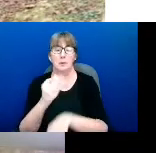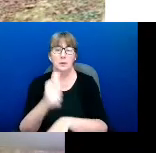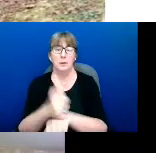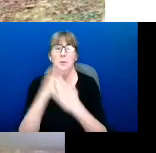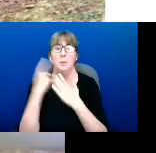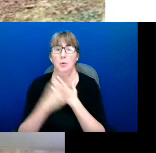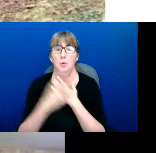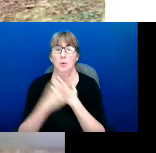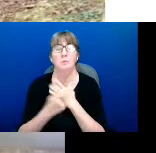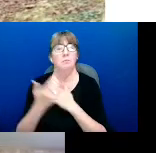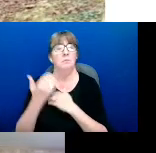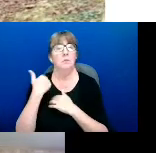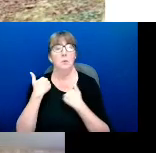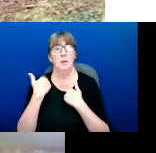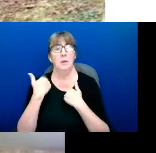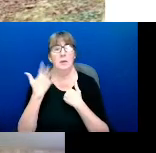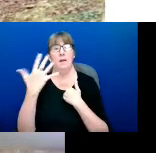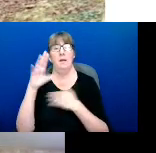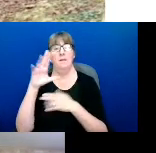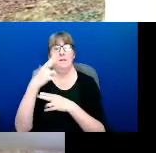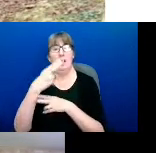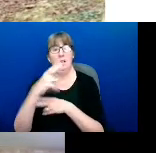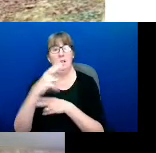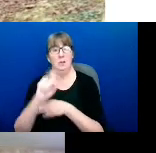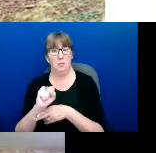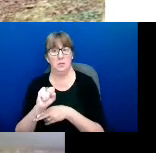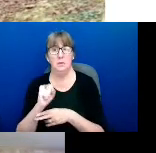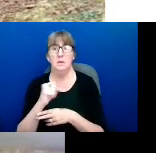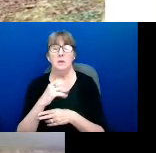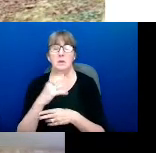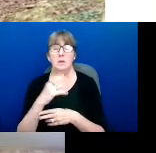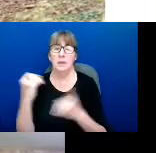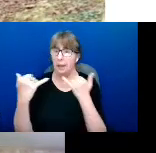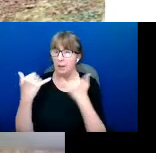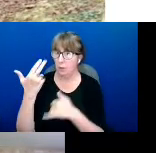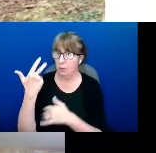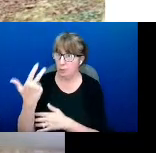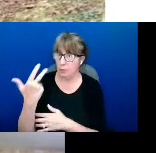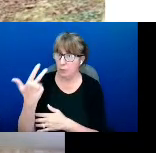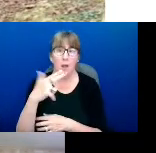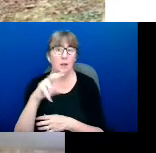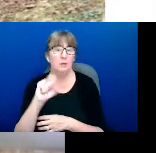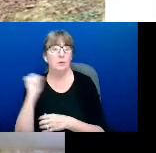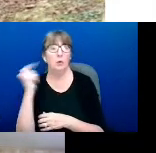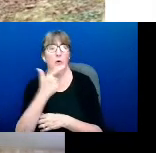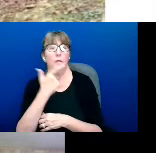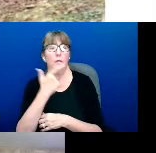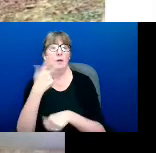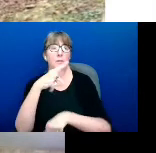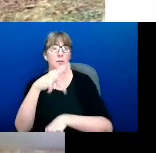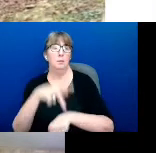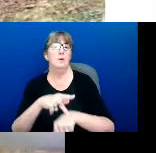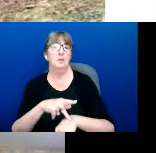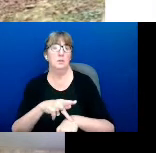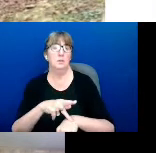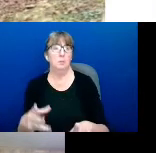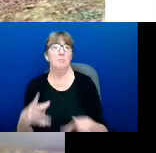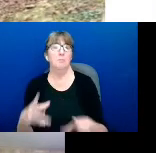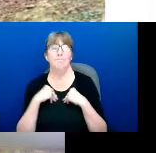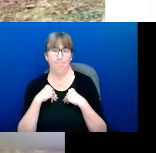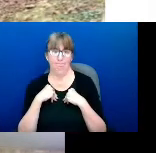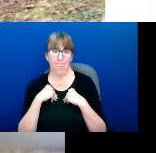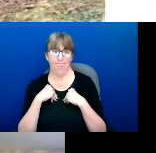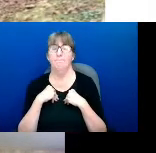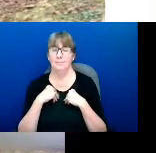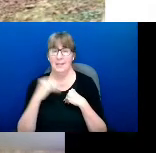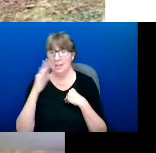we had 5 high schools in our county, and we have 3 high schools now. All 5 principals were bought in. If your principal is bought in, I